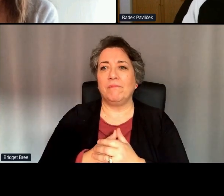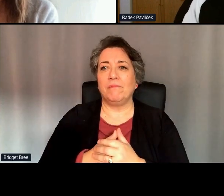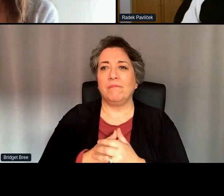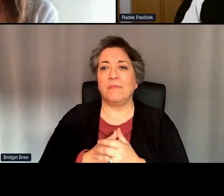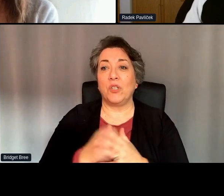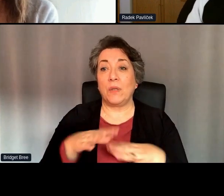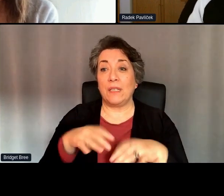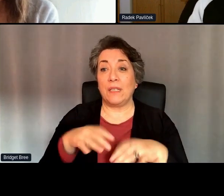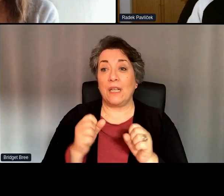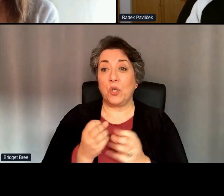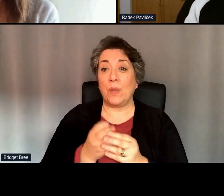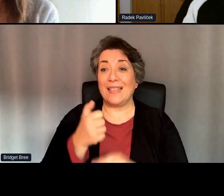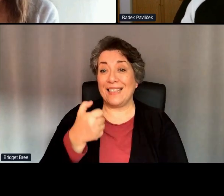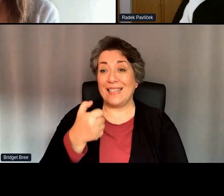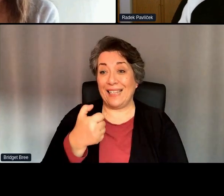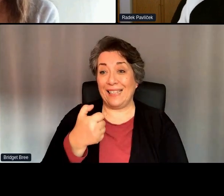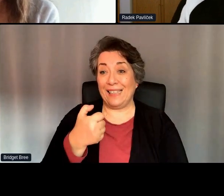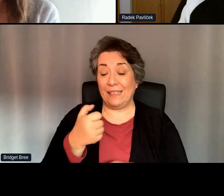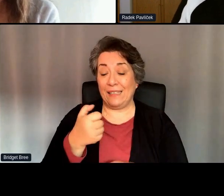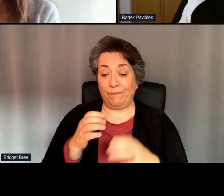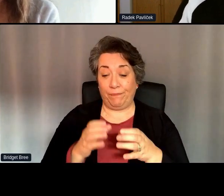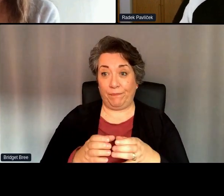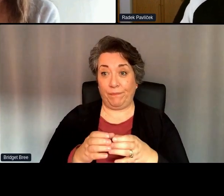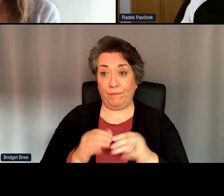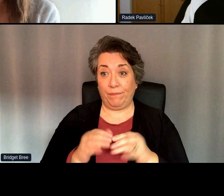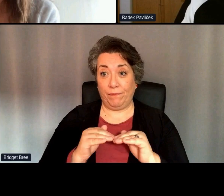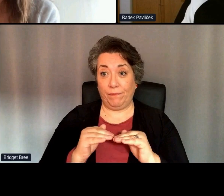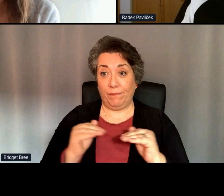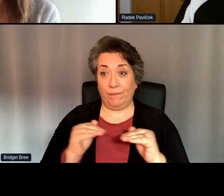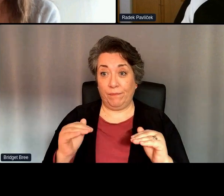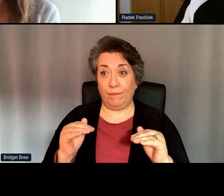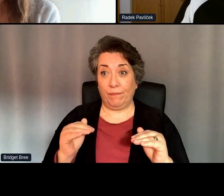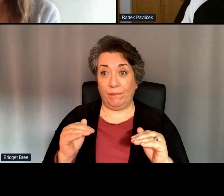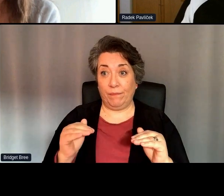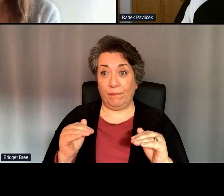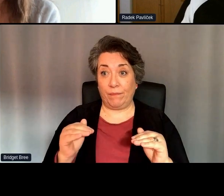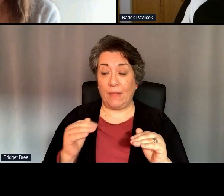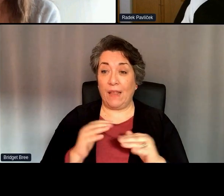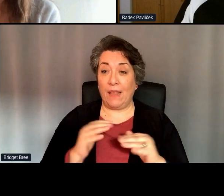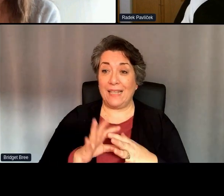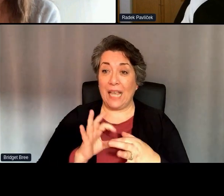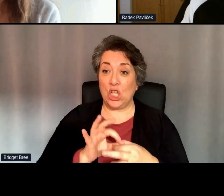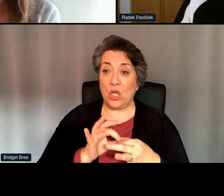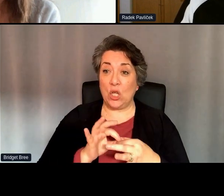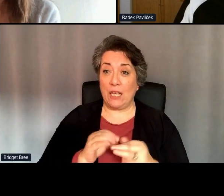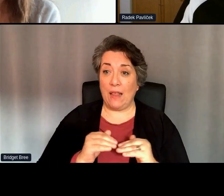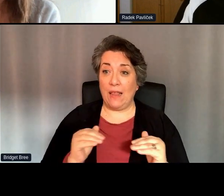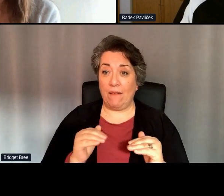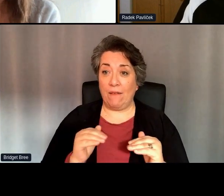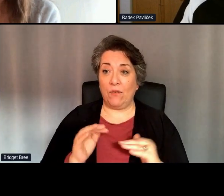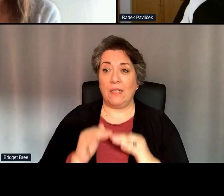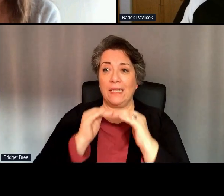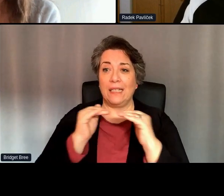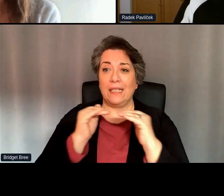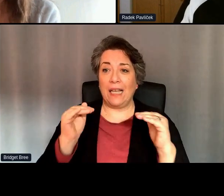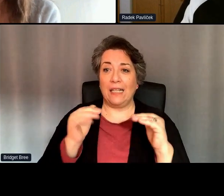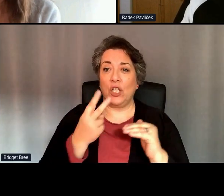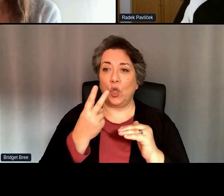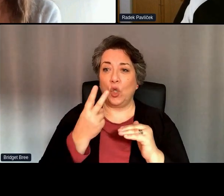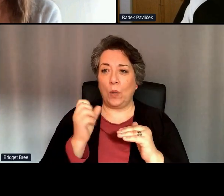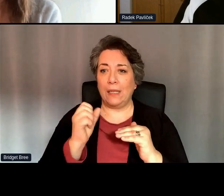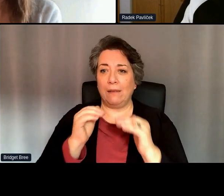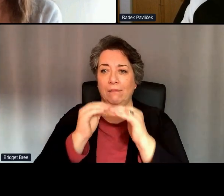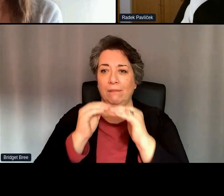with 6 people, which is the associate level, and then we go to the standard with 20, 40, and then